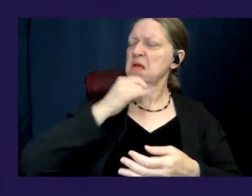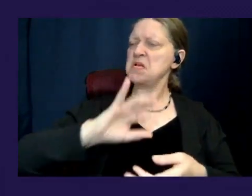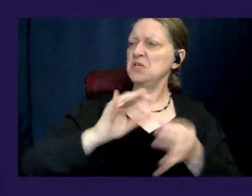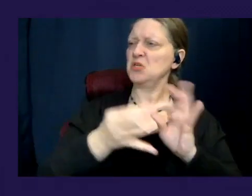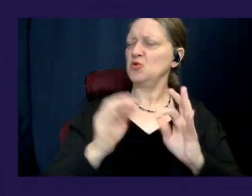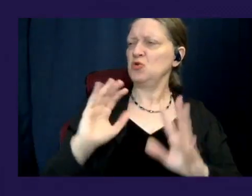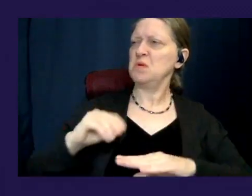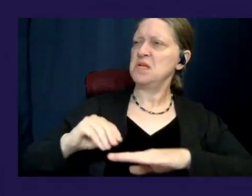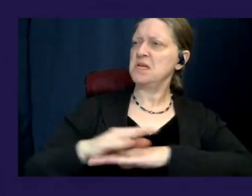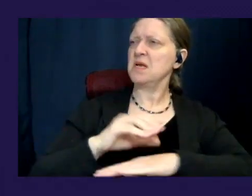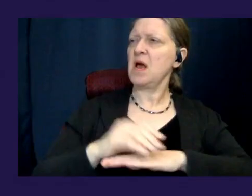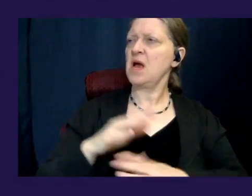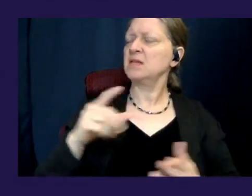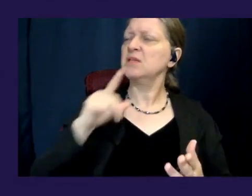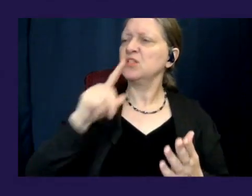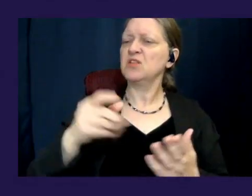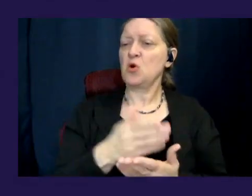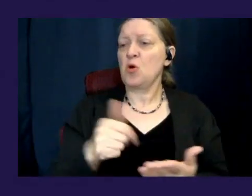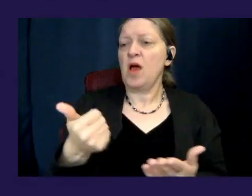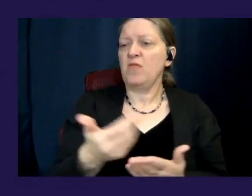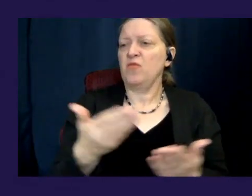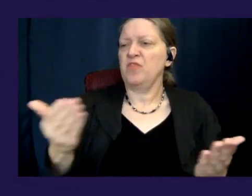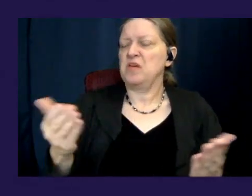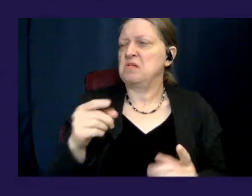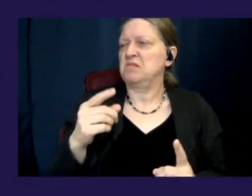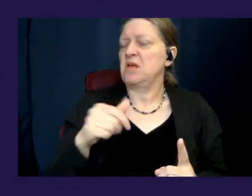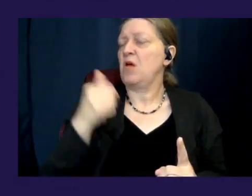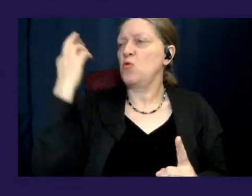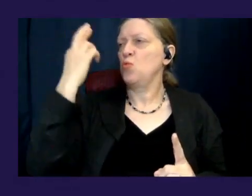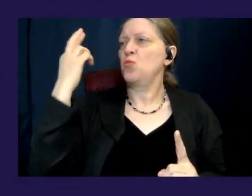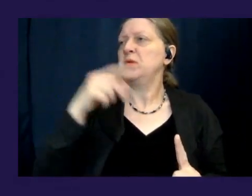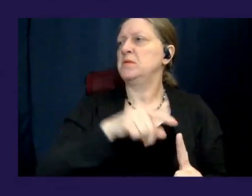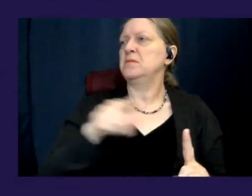other issues that you've seen in your community social listening?